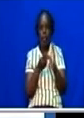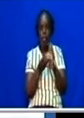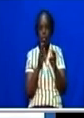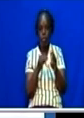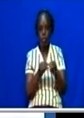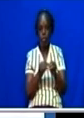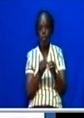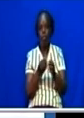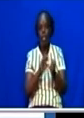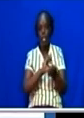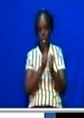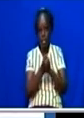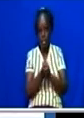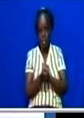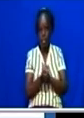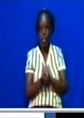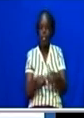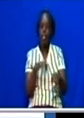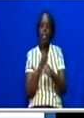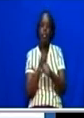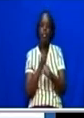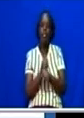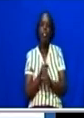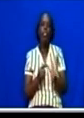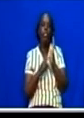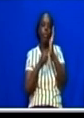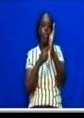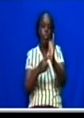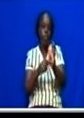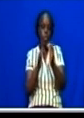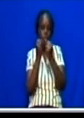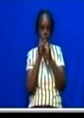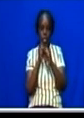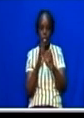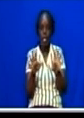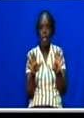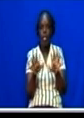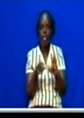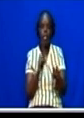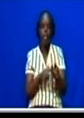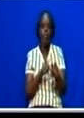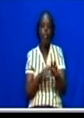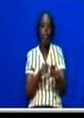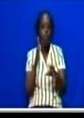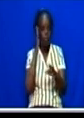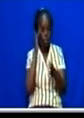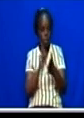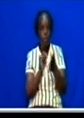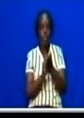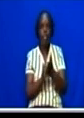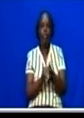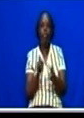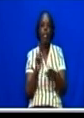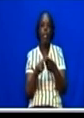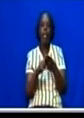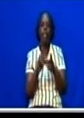medium of exchange, now that function has come out. And once the function has come out, then we add value. So